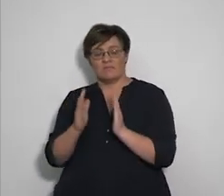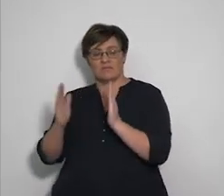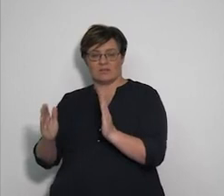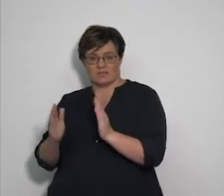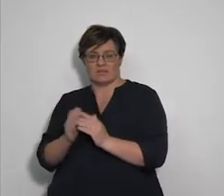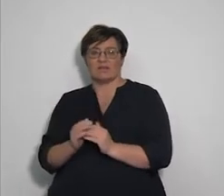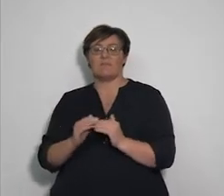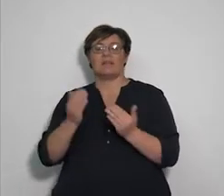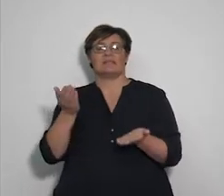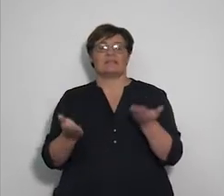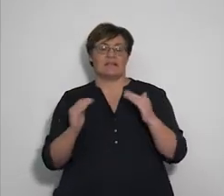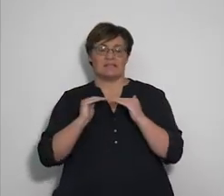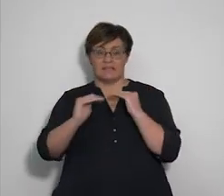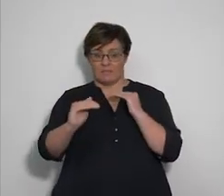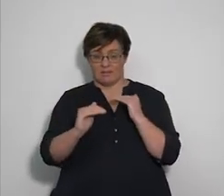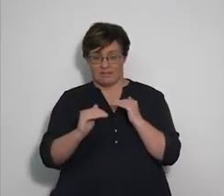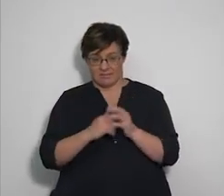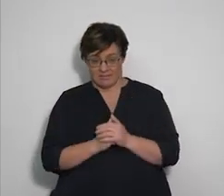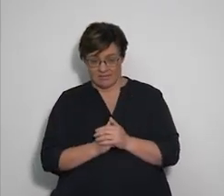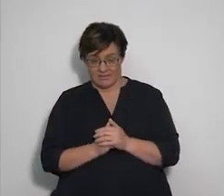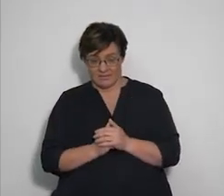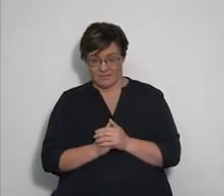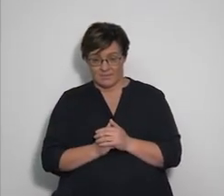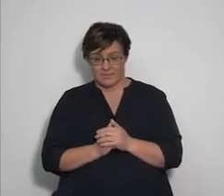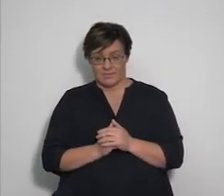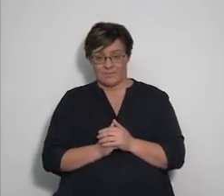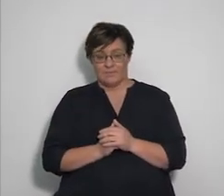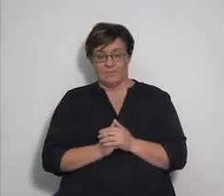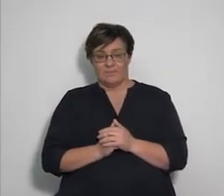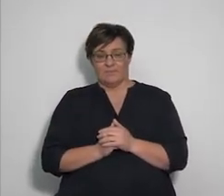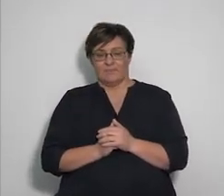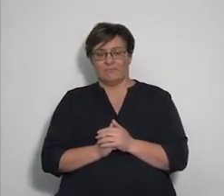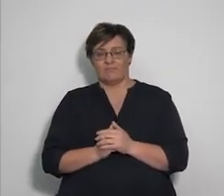we're going into a stable phase up at the top.